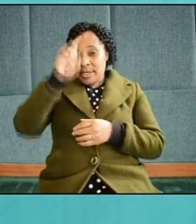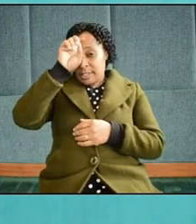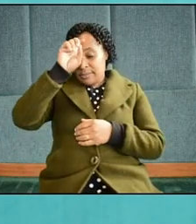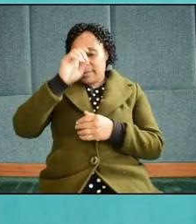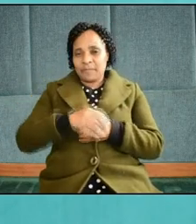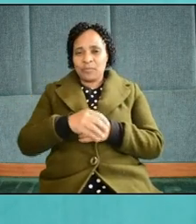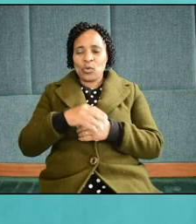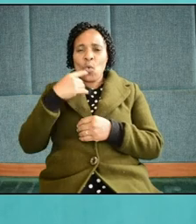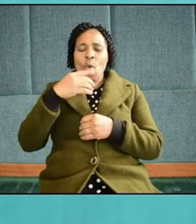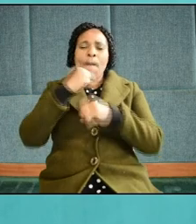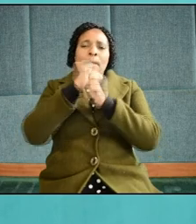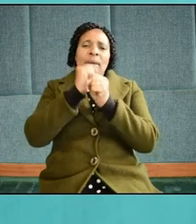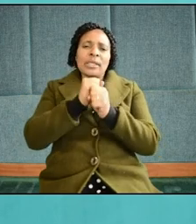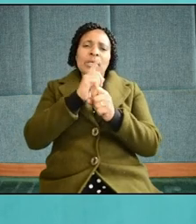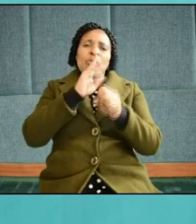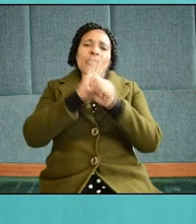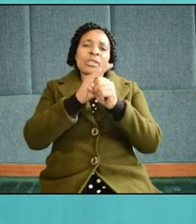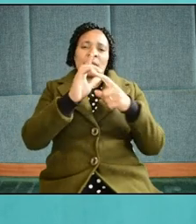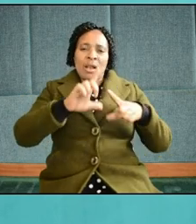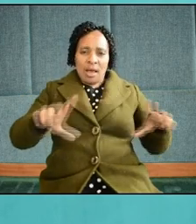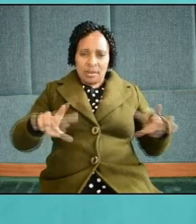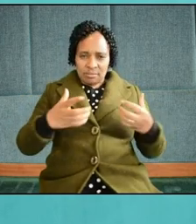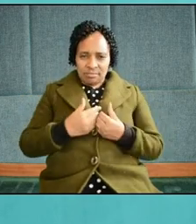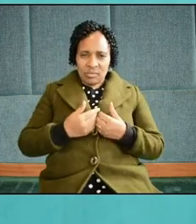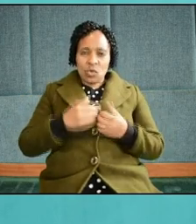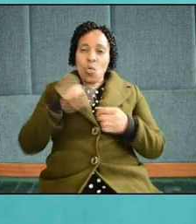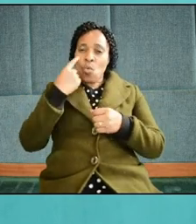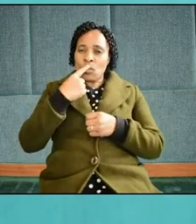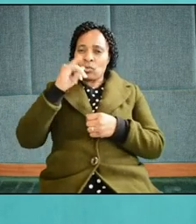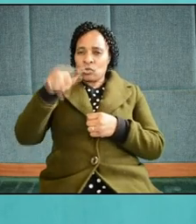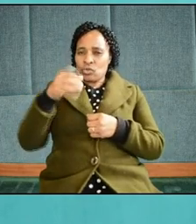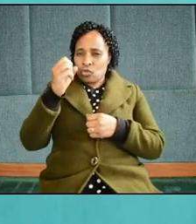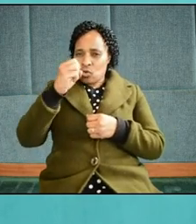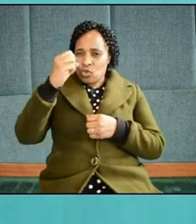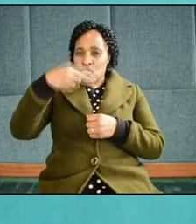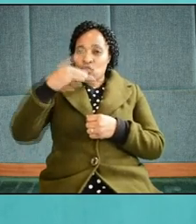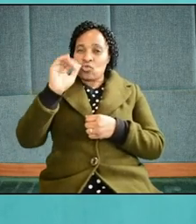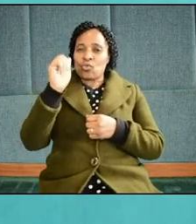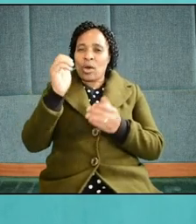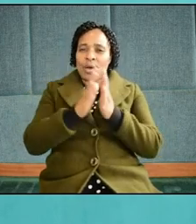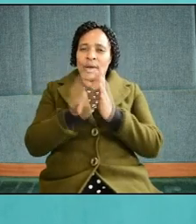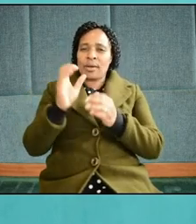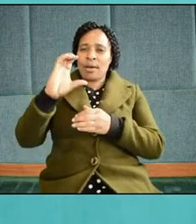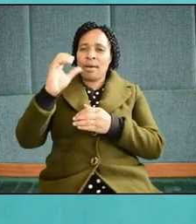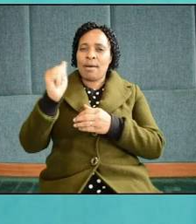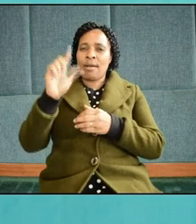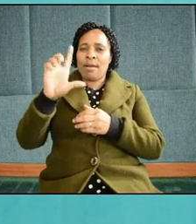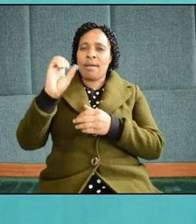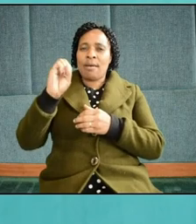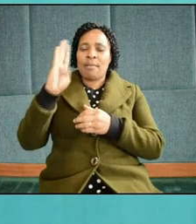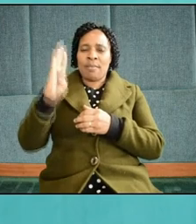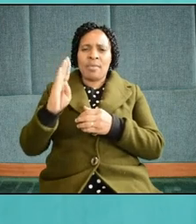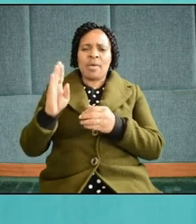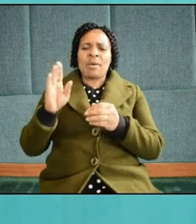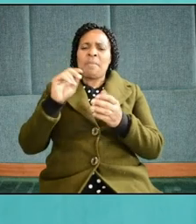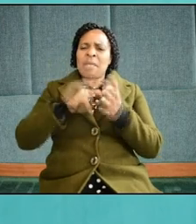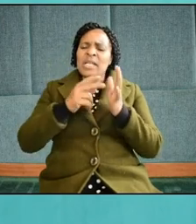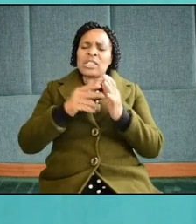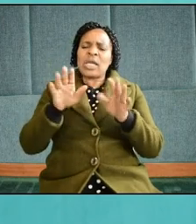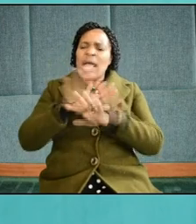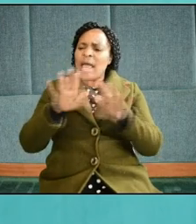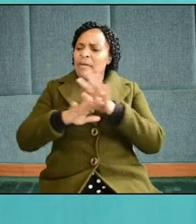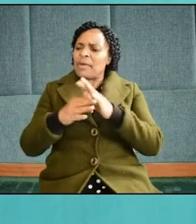make it to the promised land. Yeah, and that's Joshua and Caleb, which means that everyone else who left